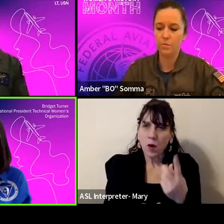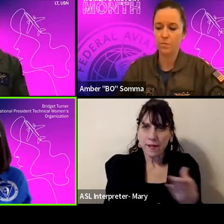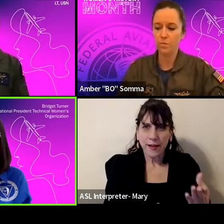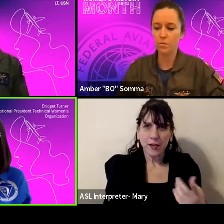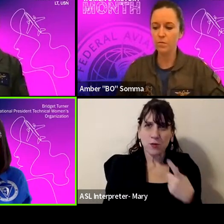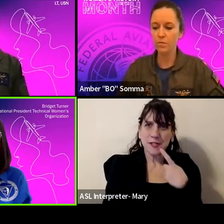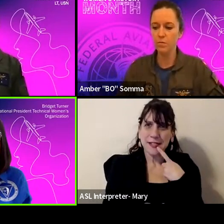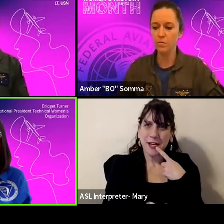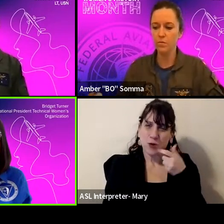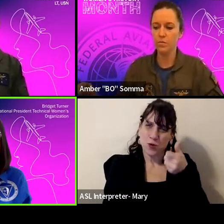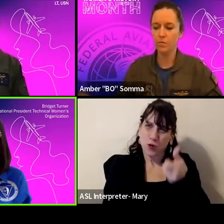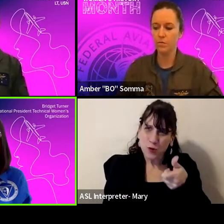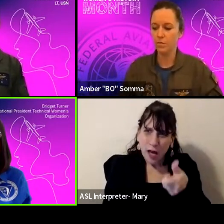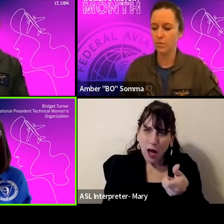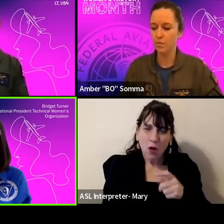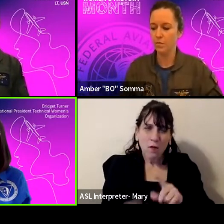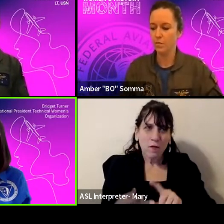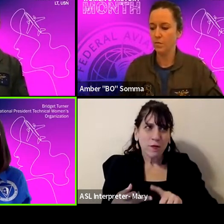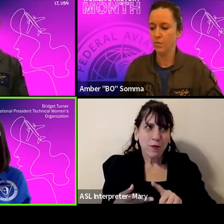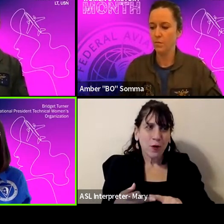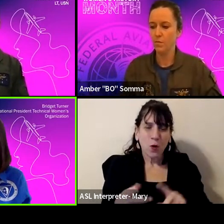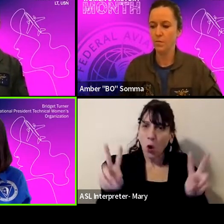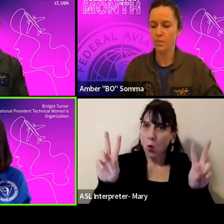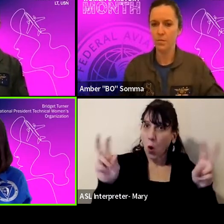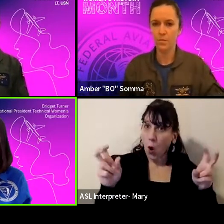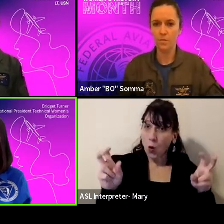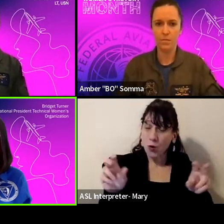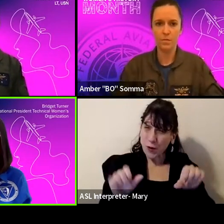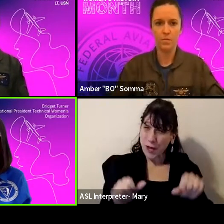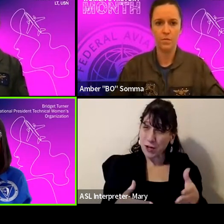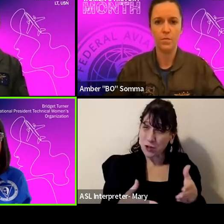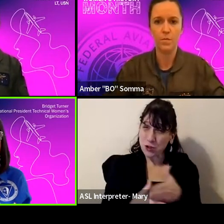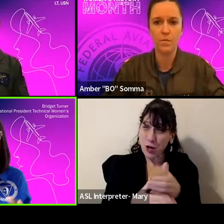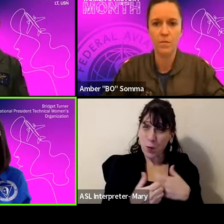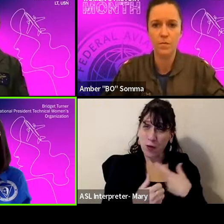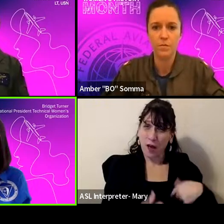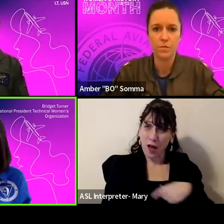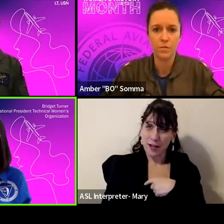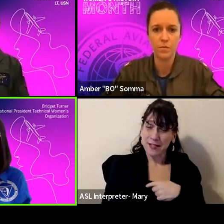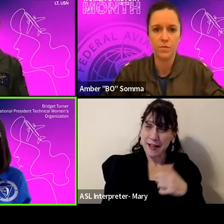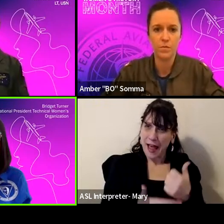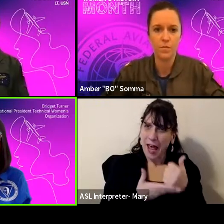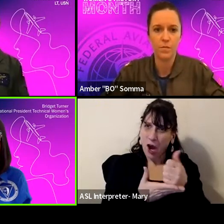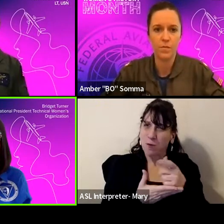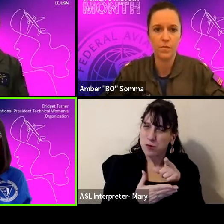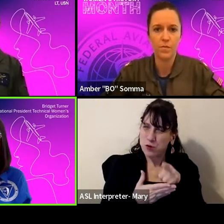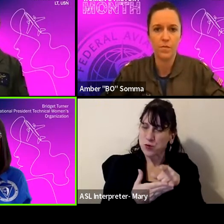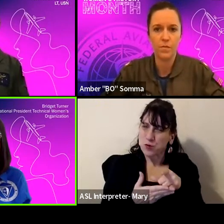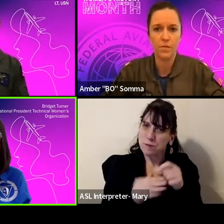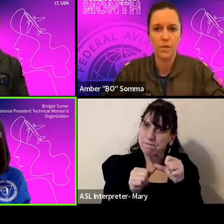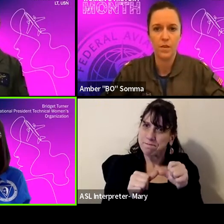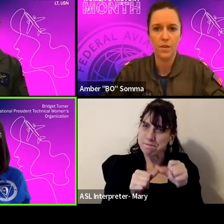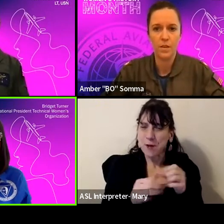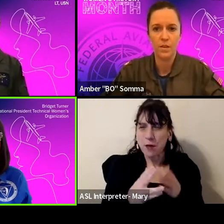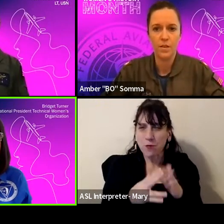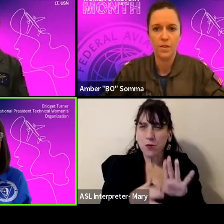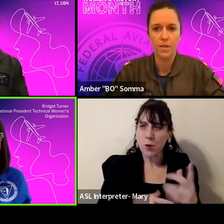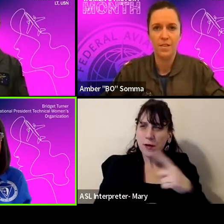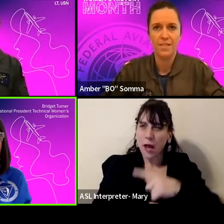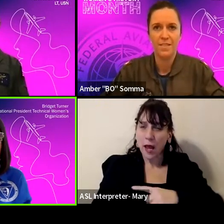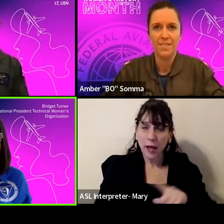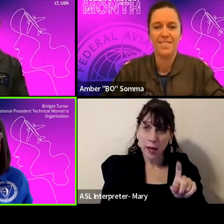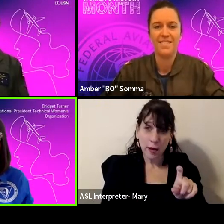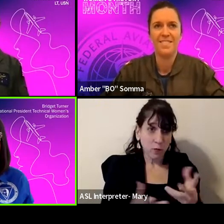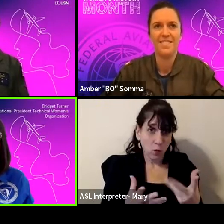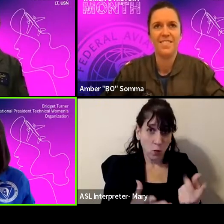say to yourself, or a quote that you can share with us that helps you get through your day? If one of you